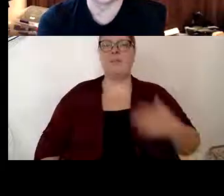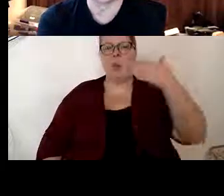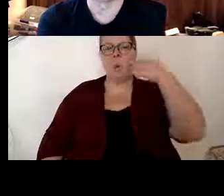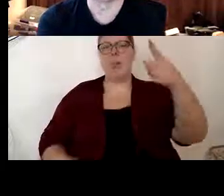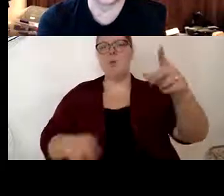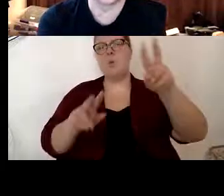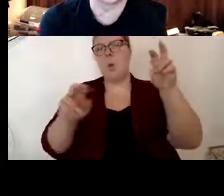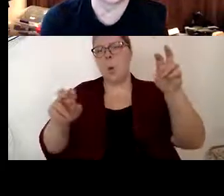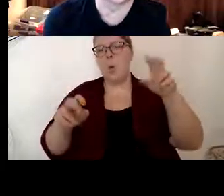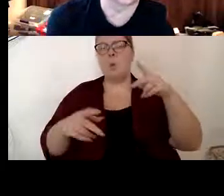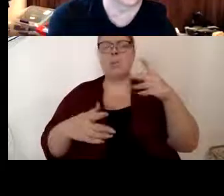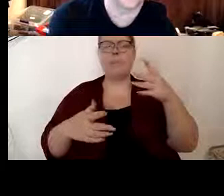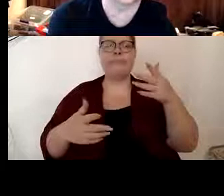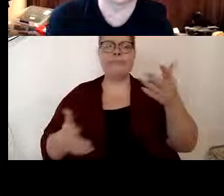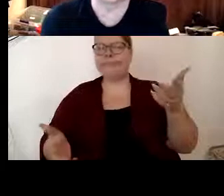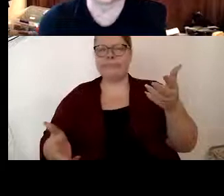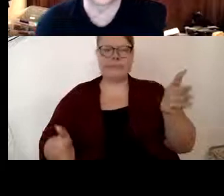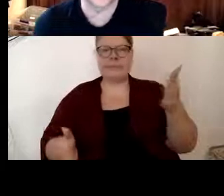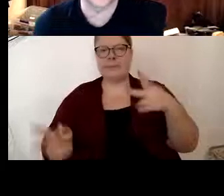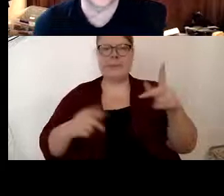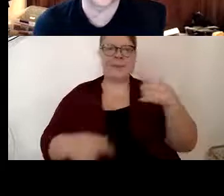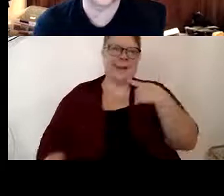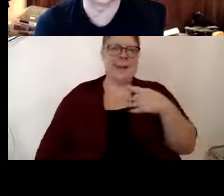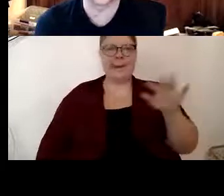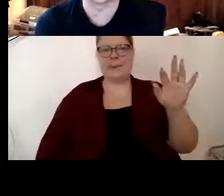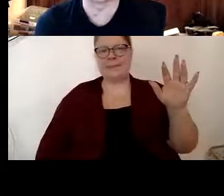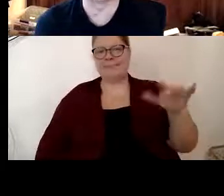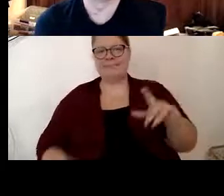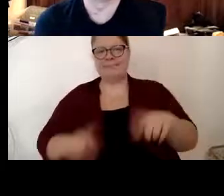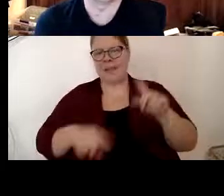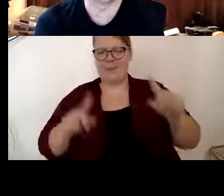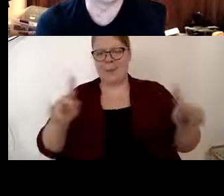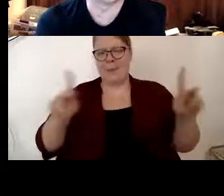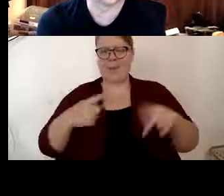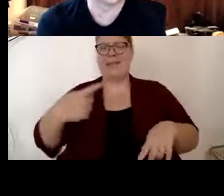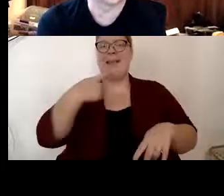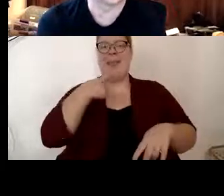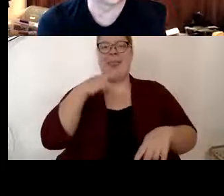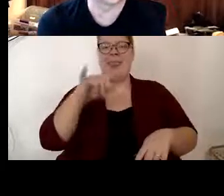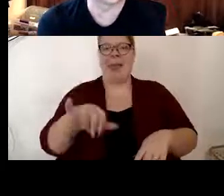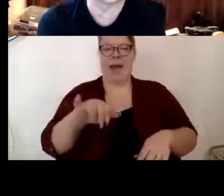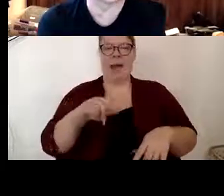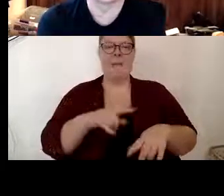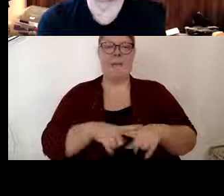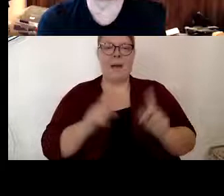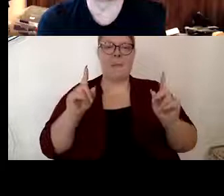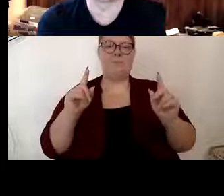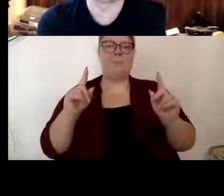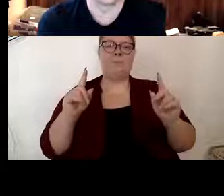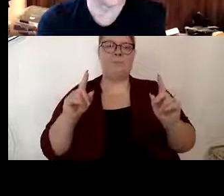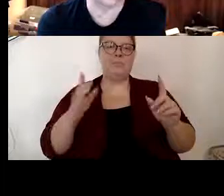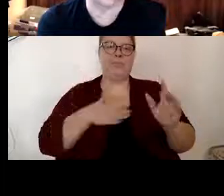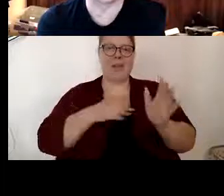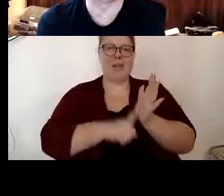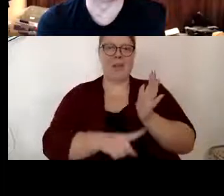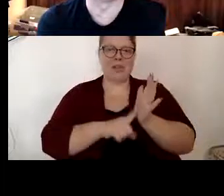been attributed to Viktor Frankl and a number of other people. My research assistants spent a